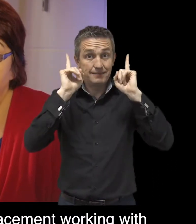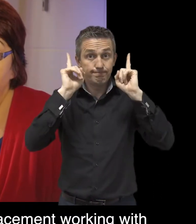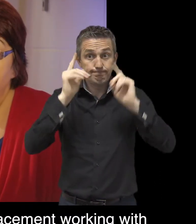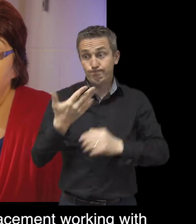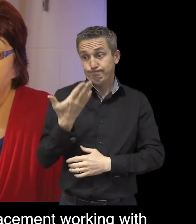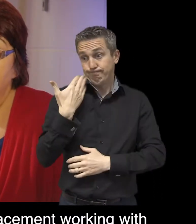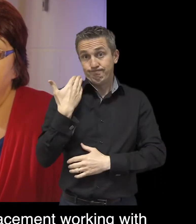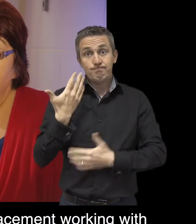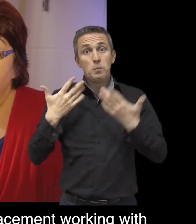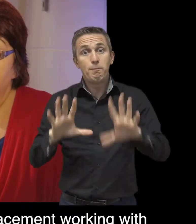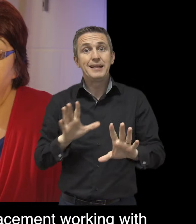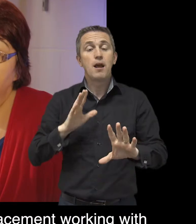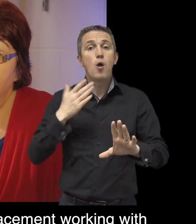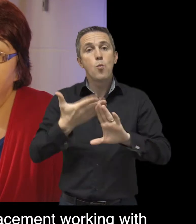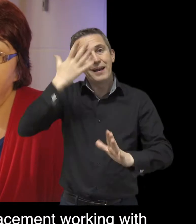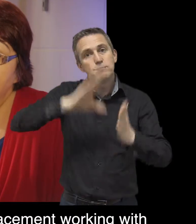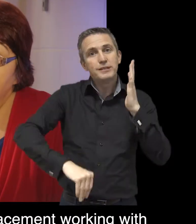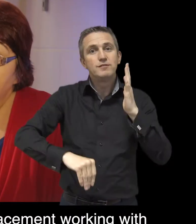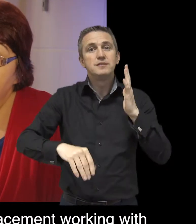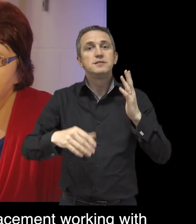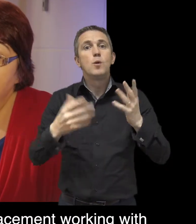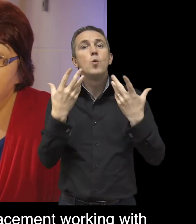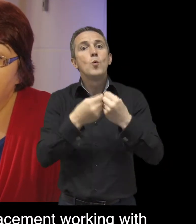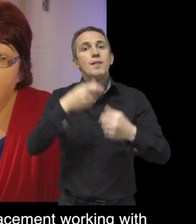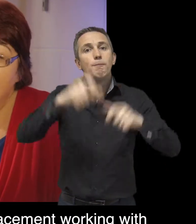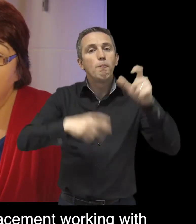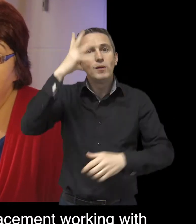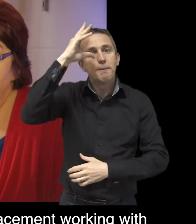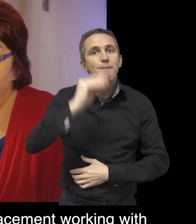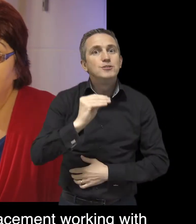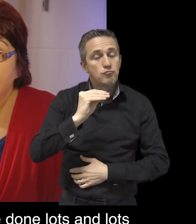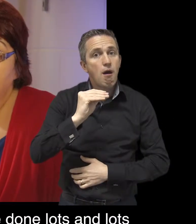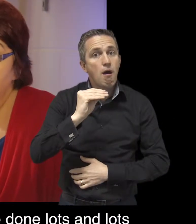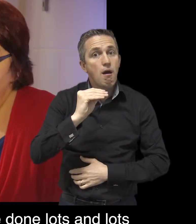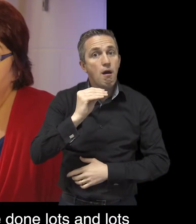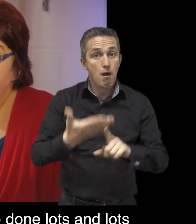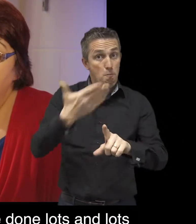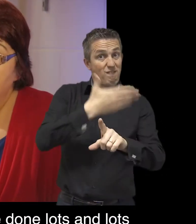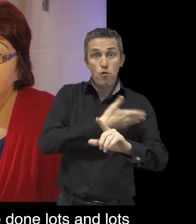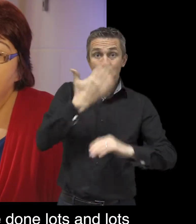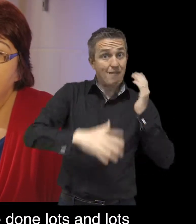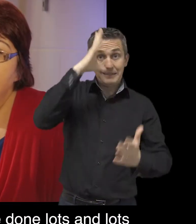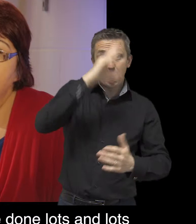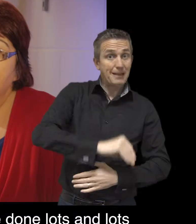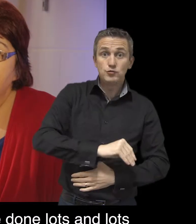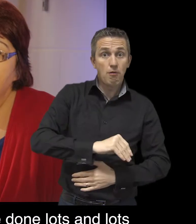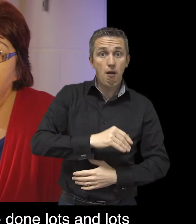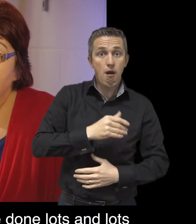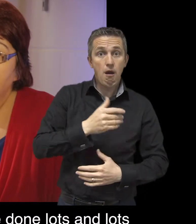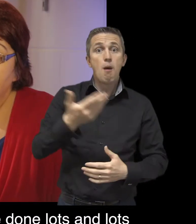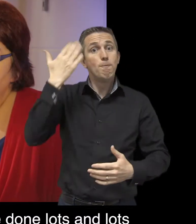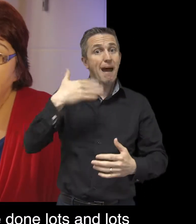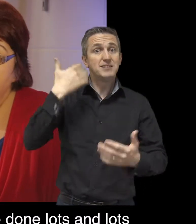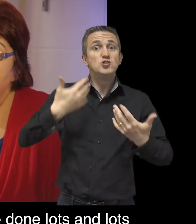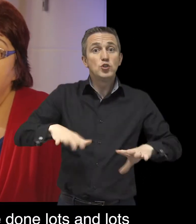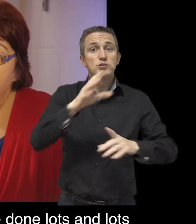placement working with people with a dementia diagnosis. And that's not an area that I had dealt with before. I've done lots and lots of community